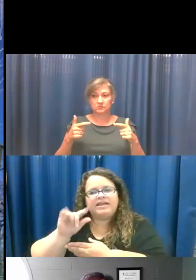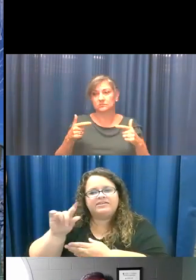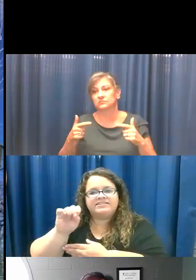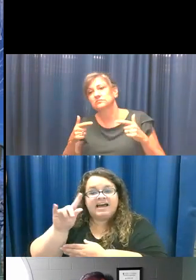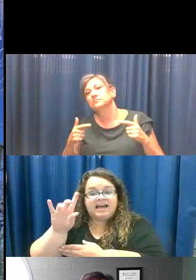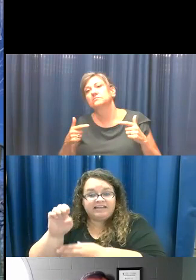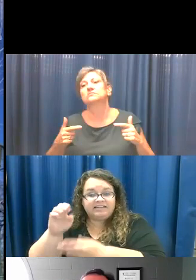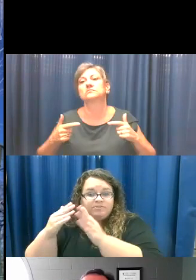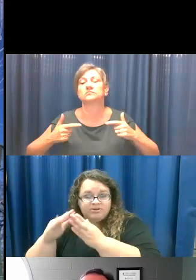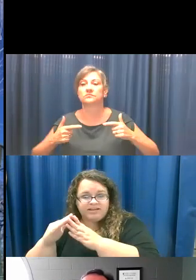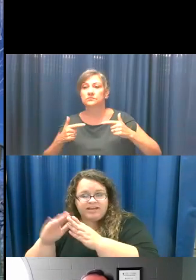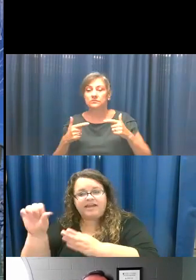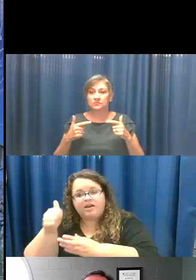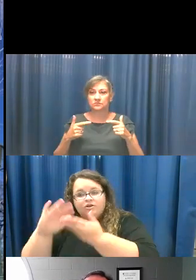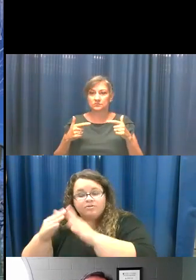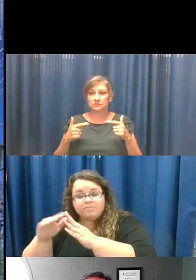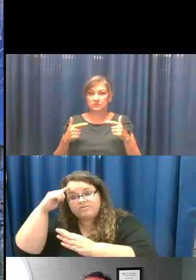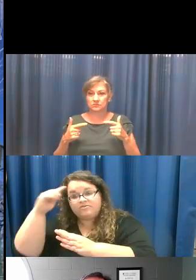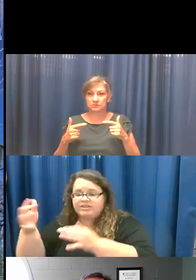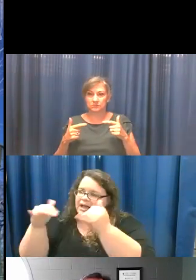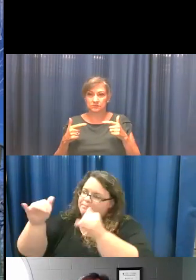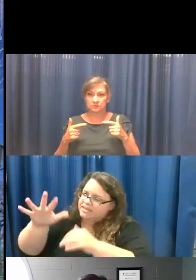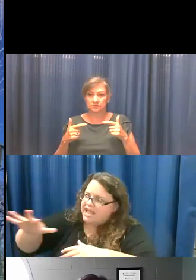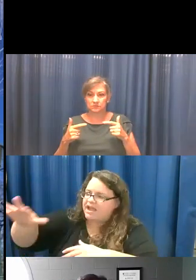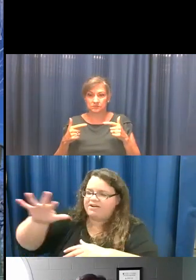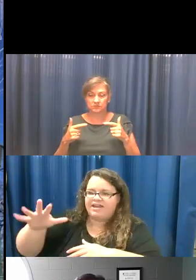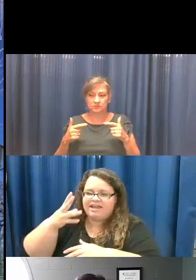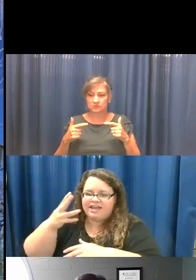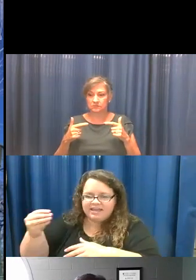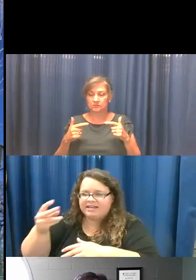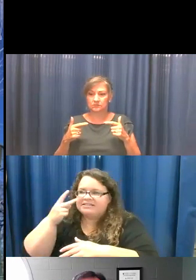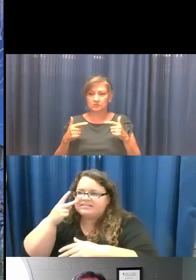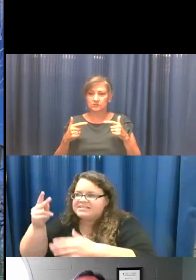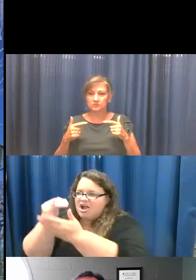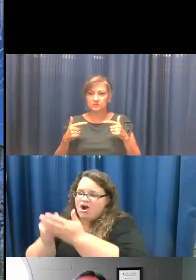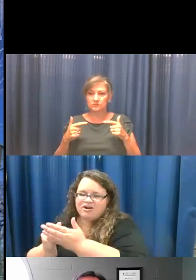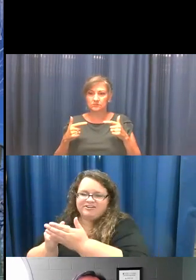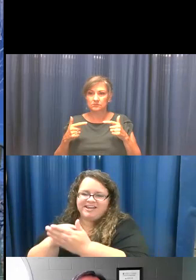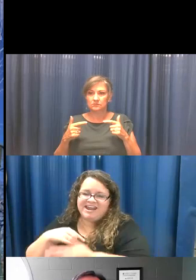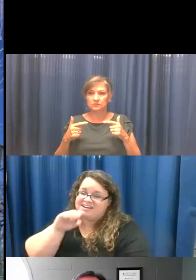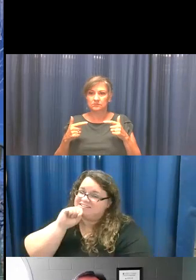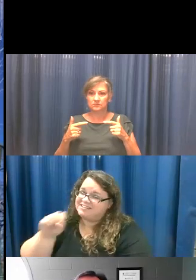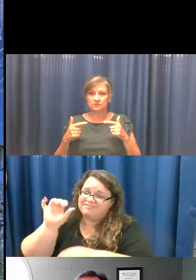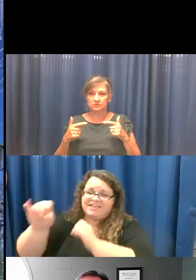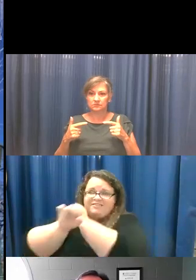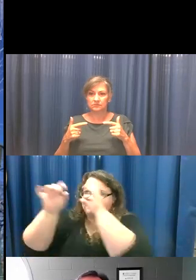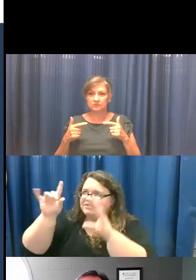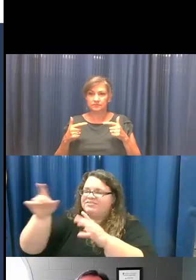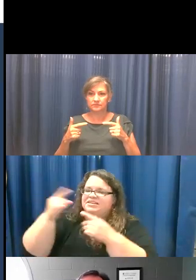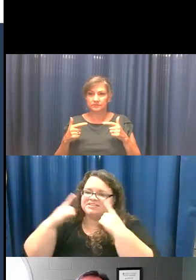a playground and a gateway to the arts. That I just love that vision of what they've